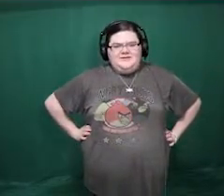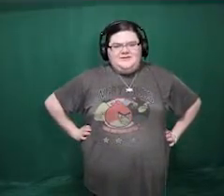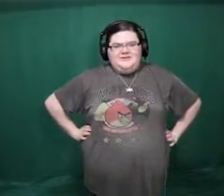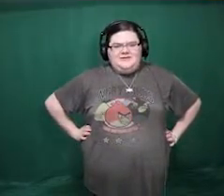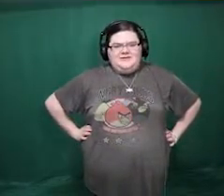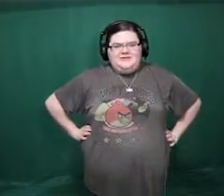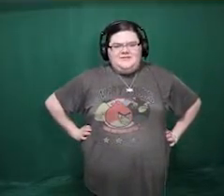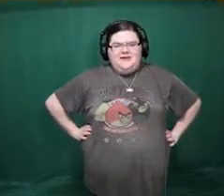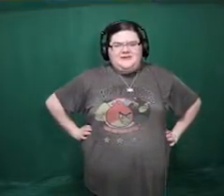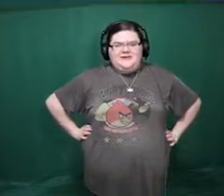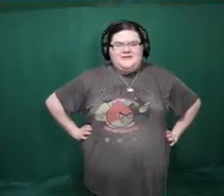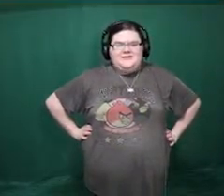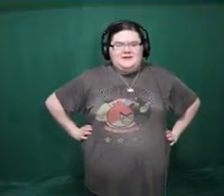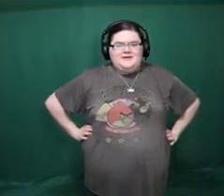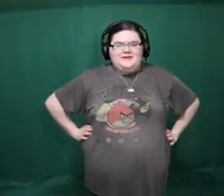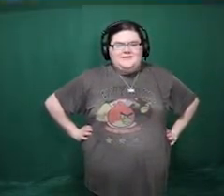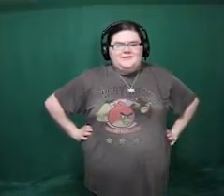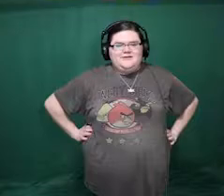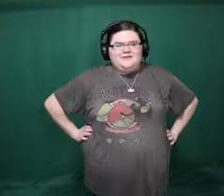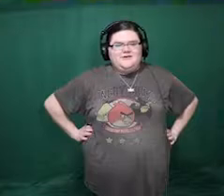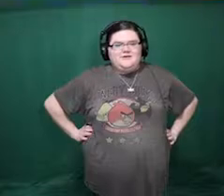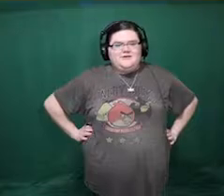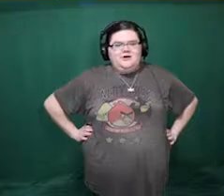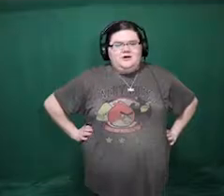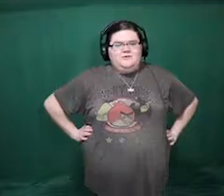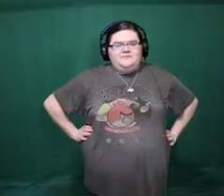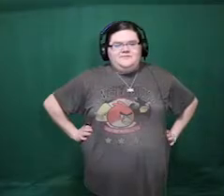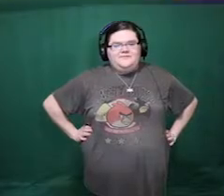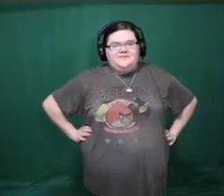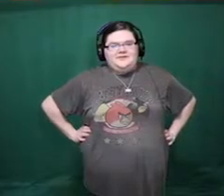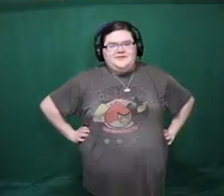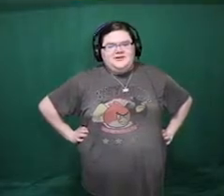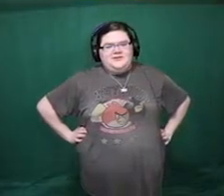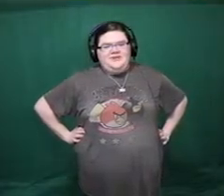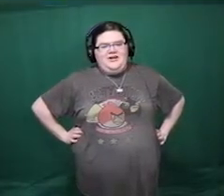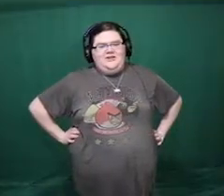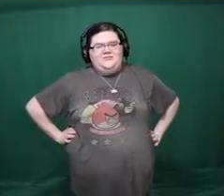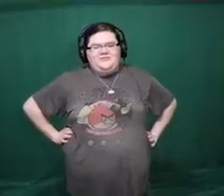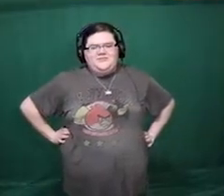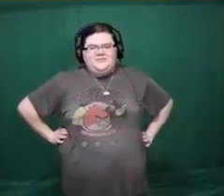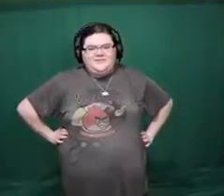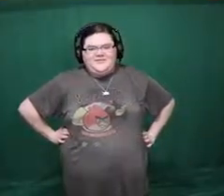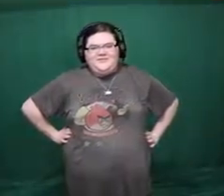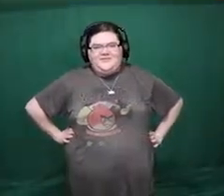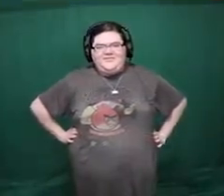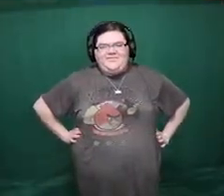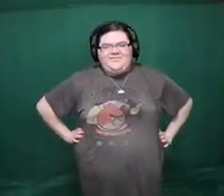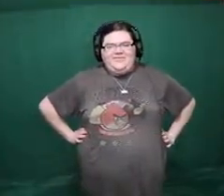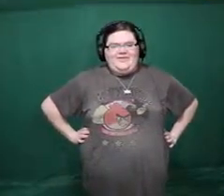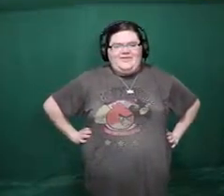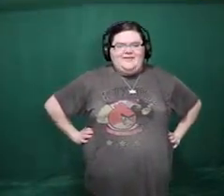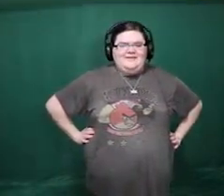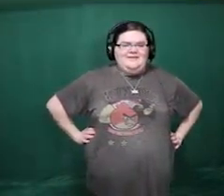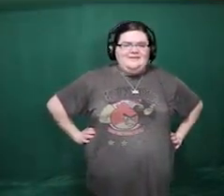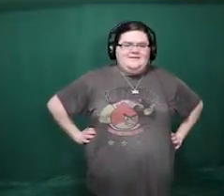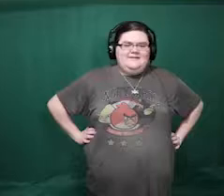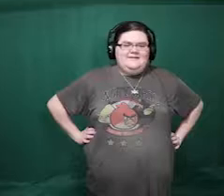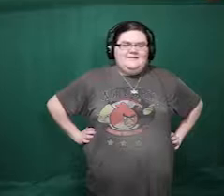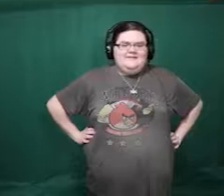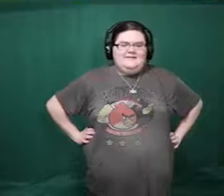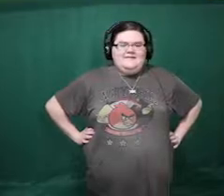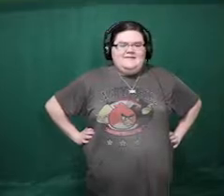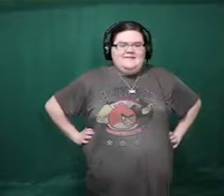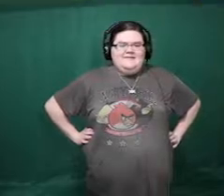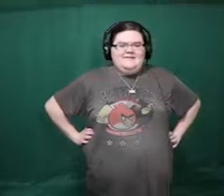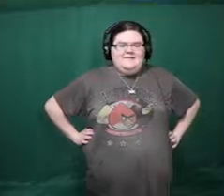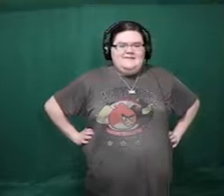No. It's a cluster mess. It's what it is. It's fine. I can make this. Oh. Oh, my God. Oh, no. JJ for oh. I've lost. No, you haven't. We